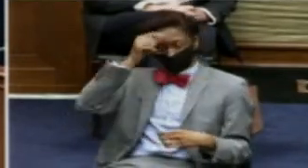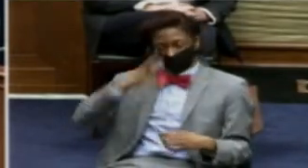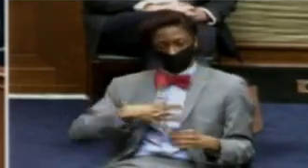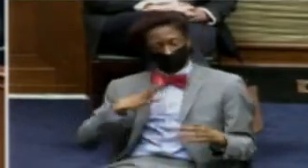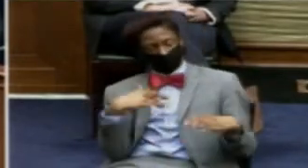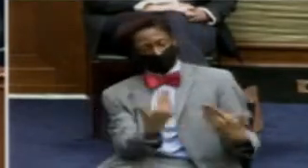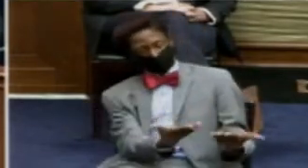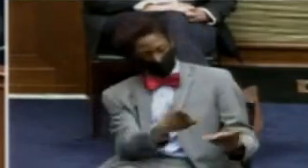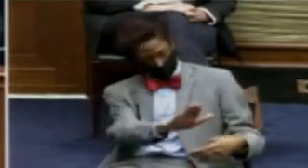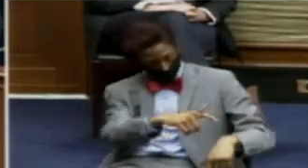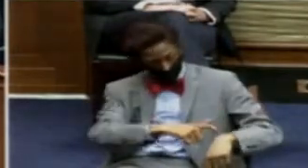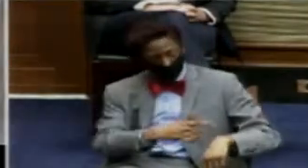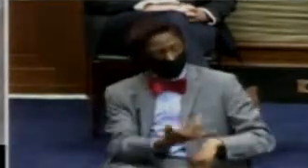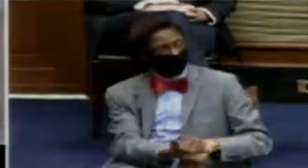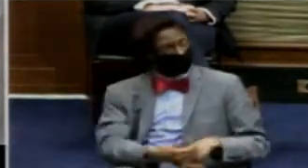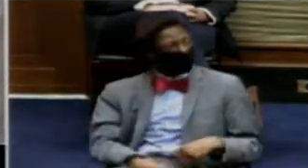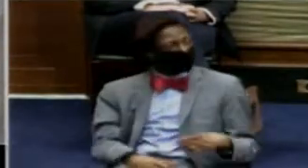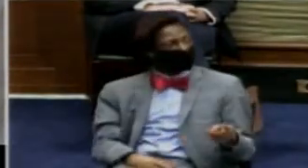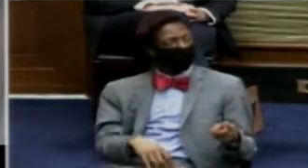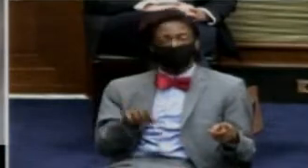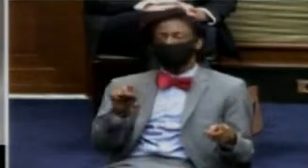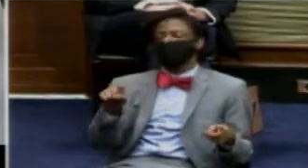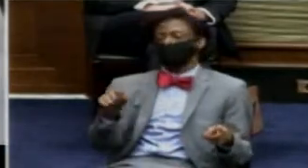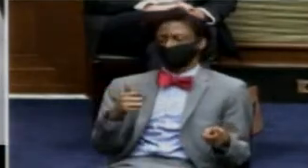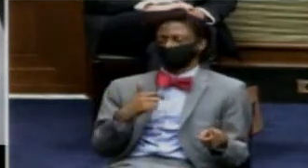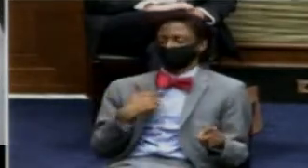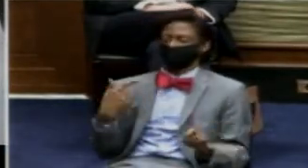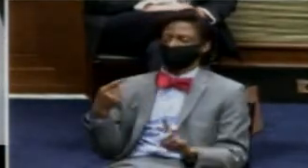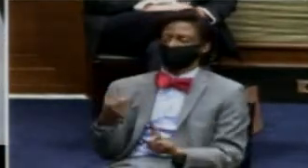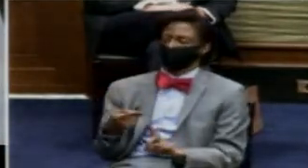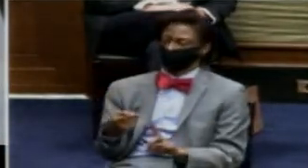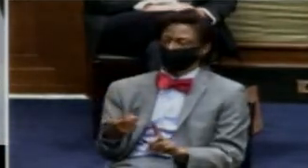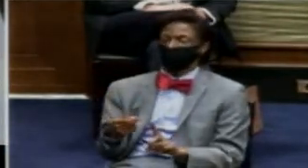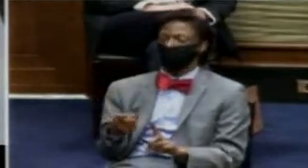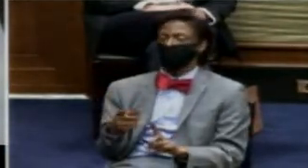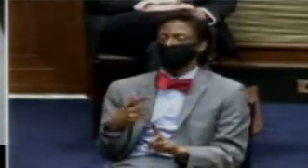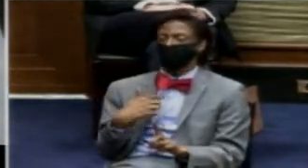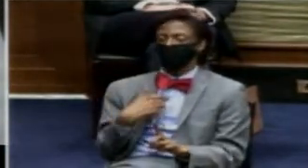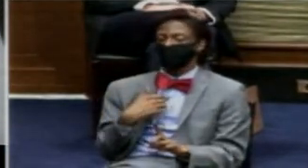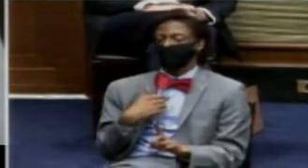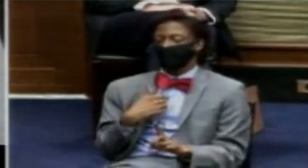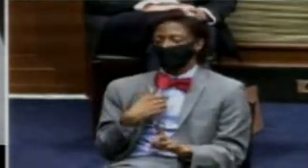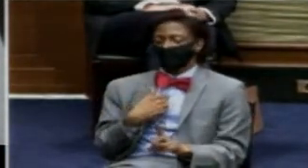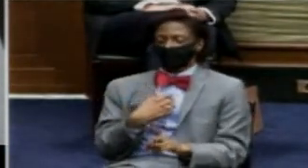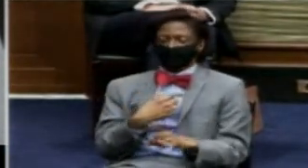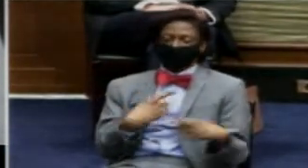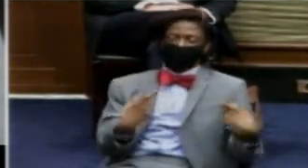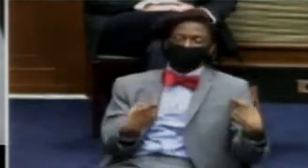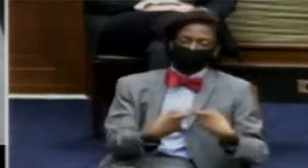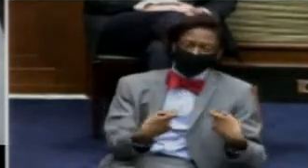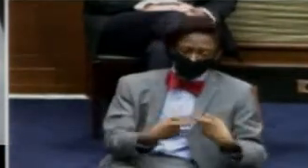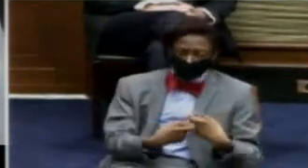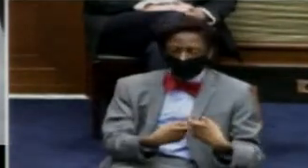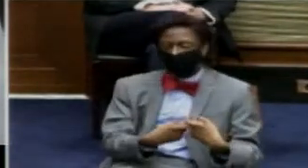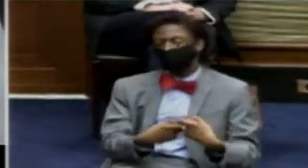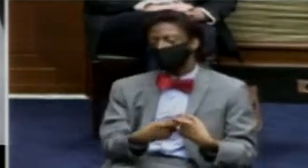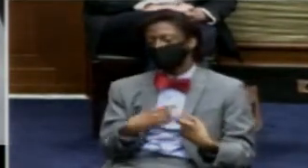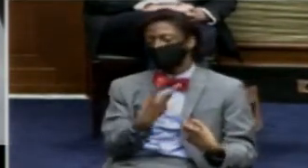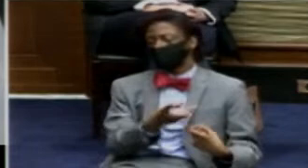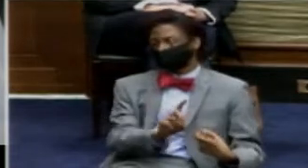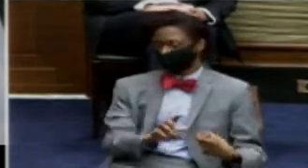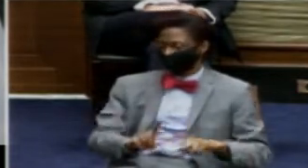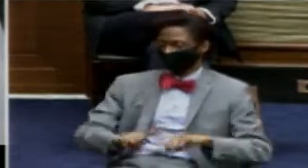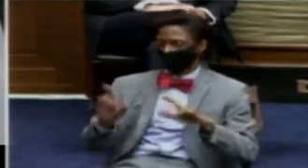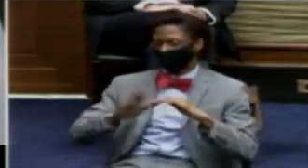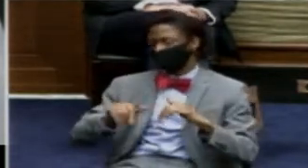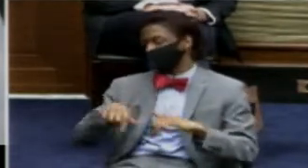right now. Okay, I guess the point I'm making is the electorate in Washington is very different from other electorates, and as the result may